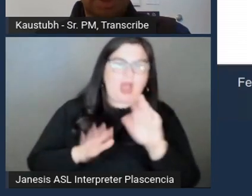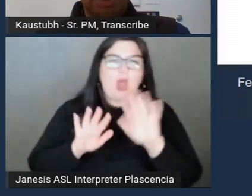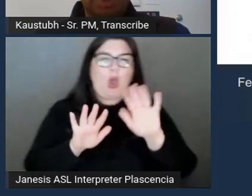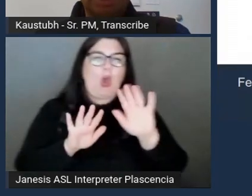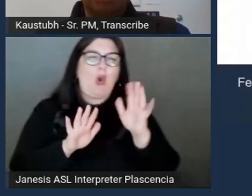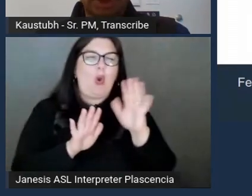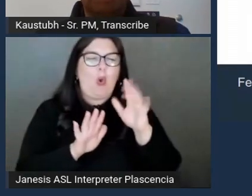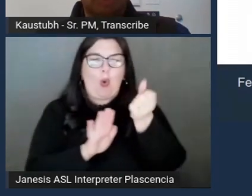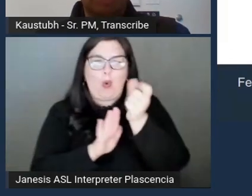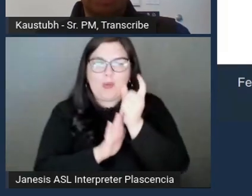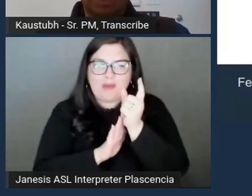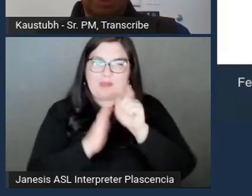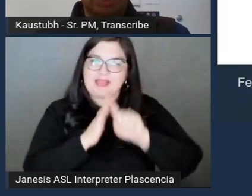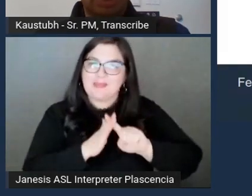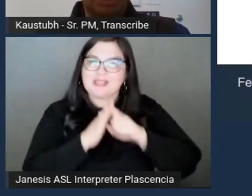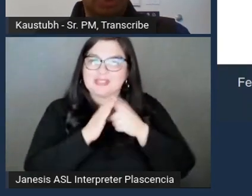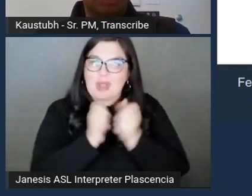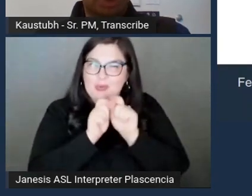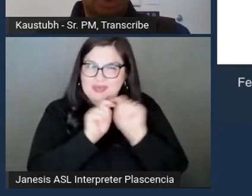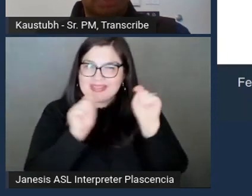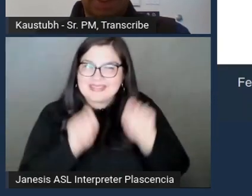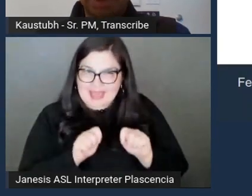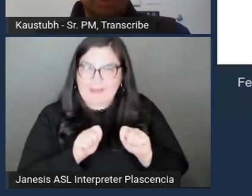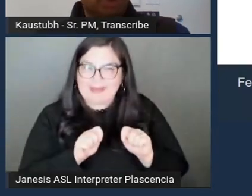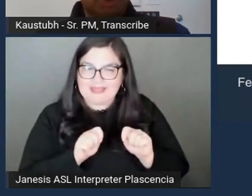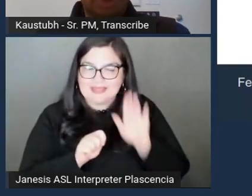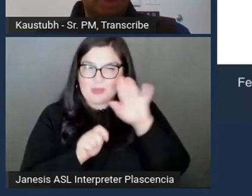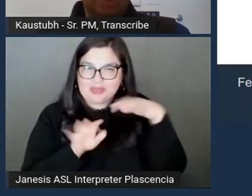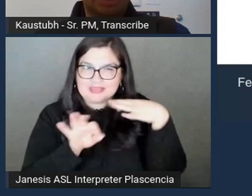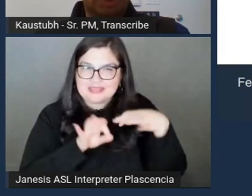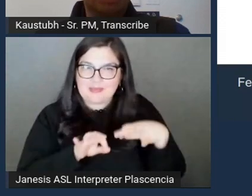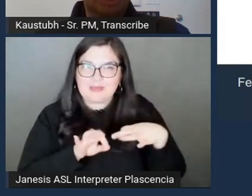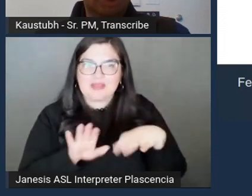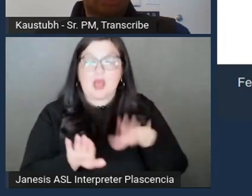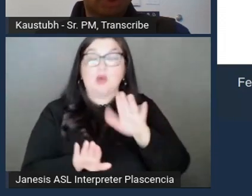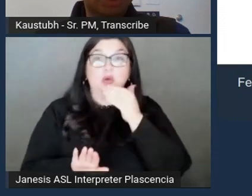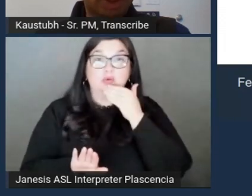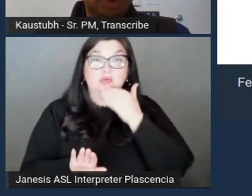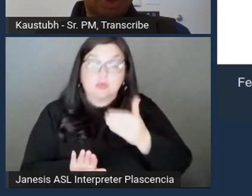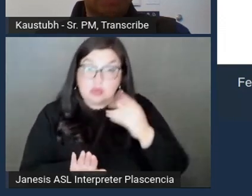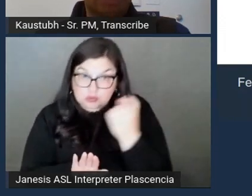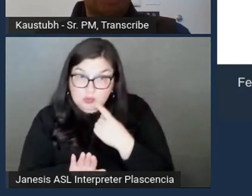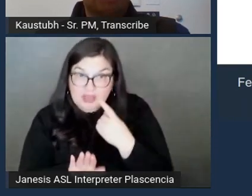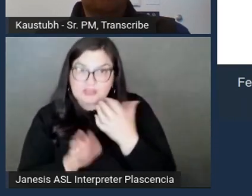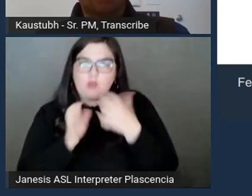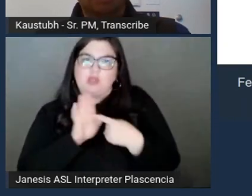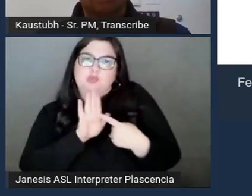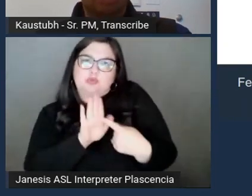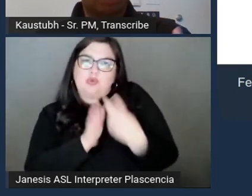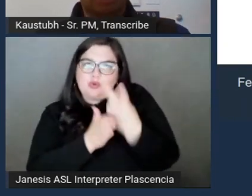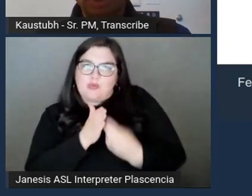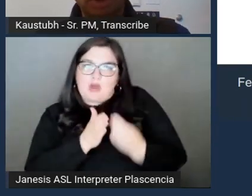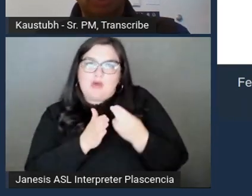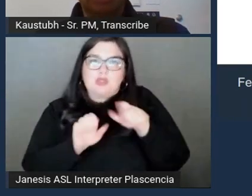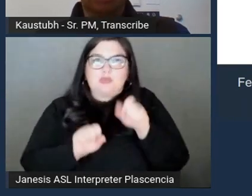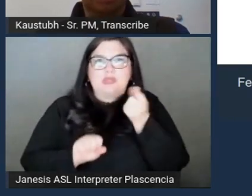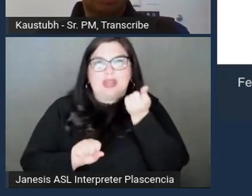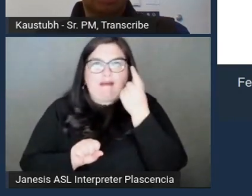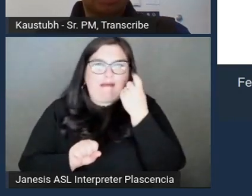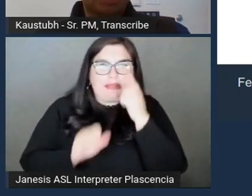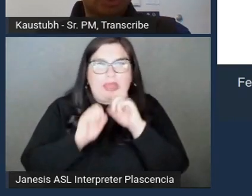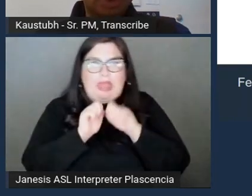template and let me jump over to the scratch one also. I think, great question. I want to show you both so that you get a flavor of how you can do